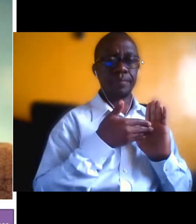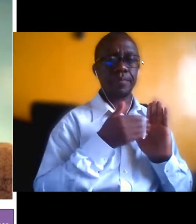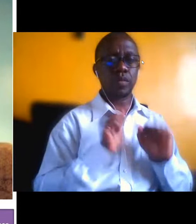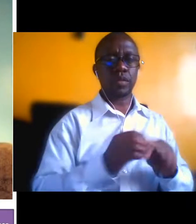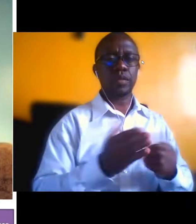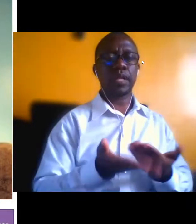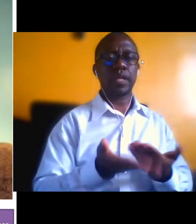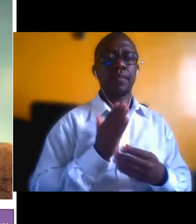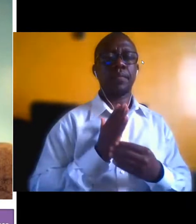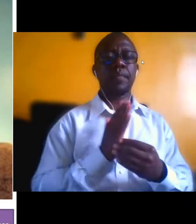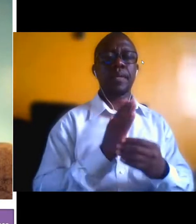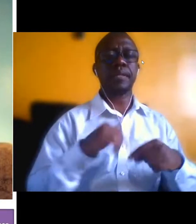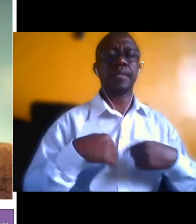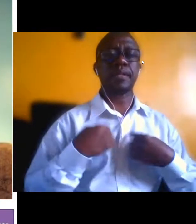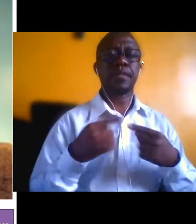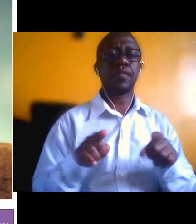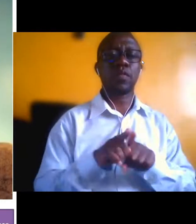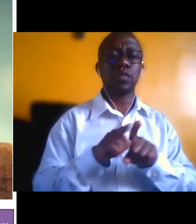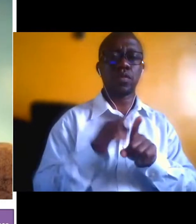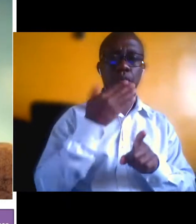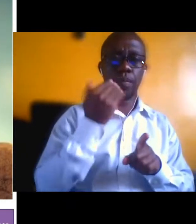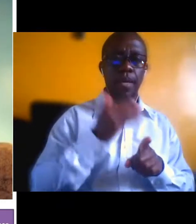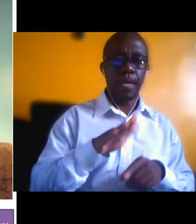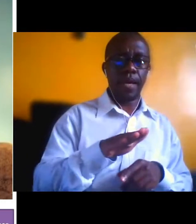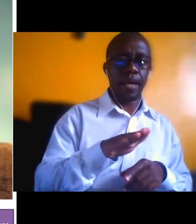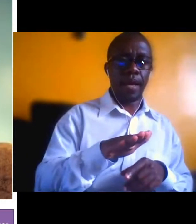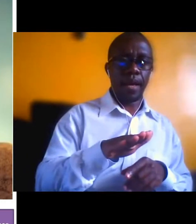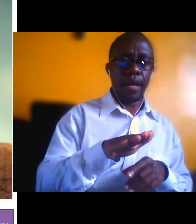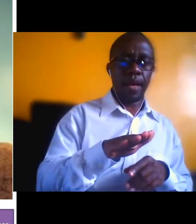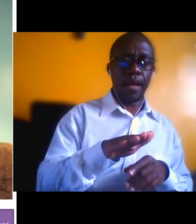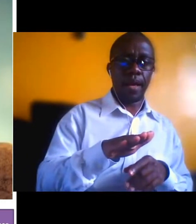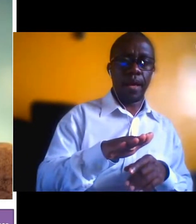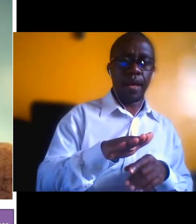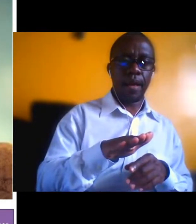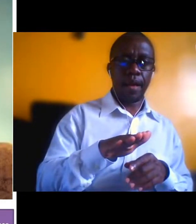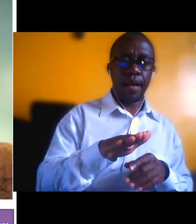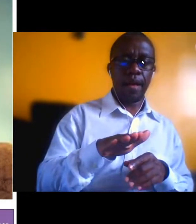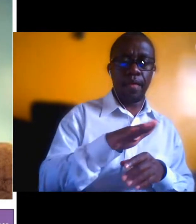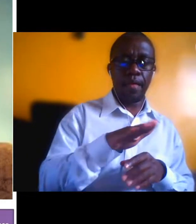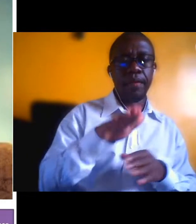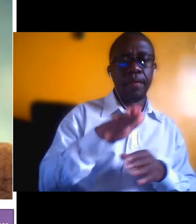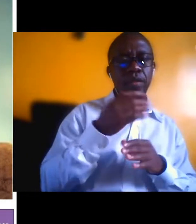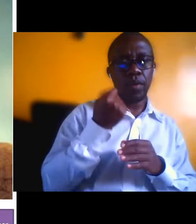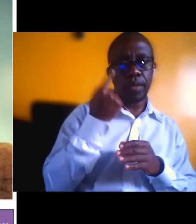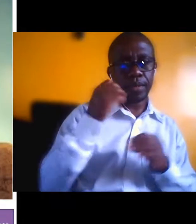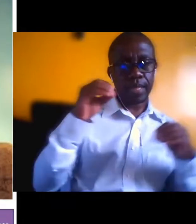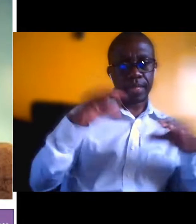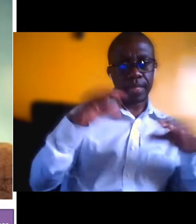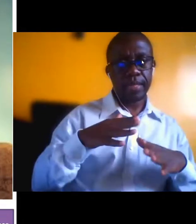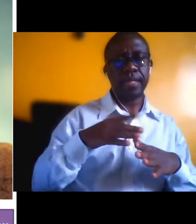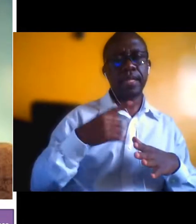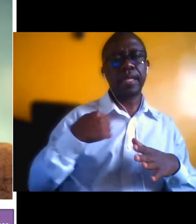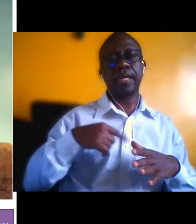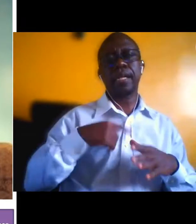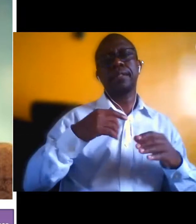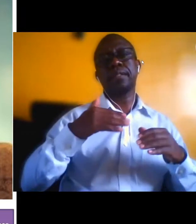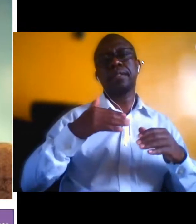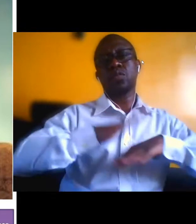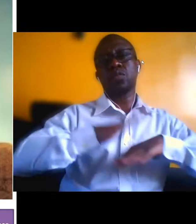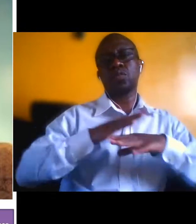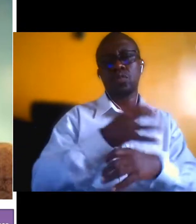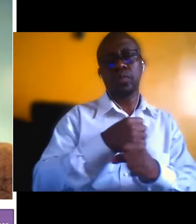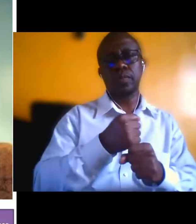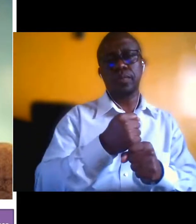better positioned to be recognized as the organization. But most importantly, we're talking